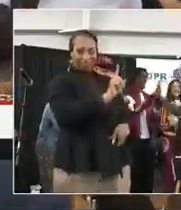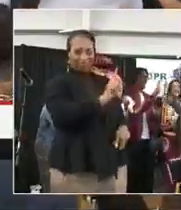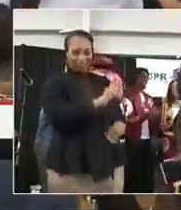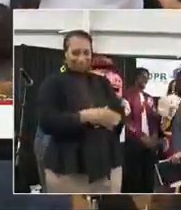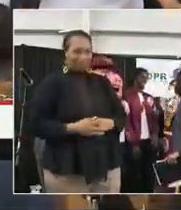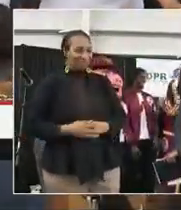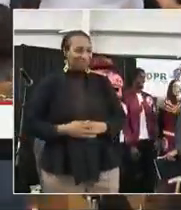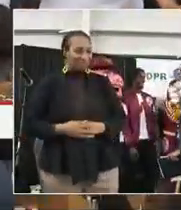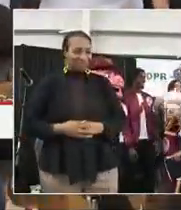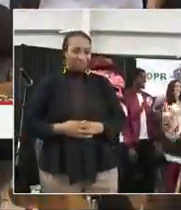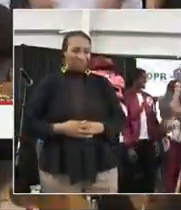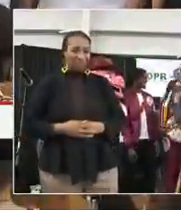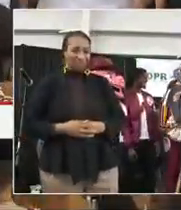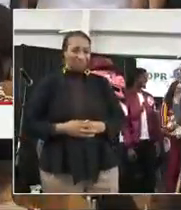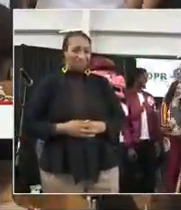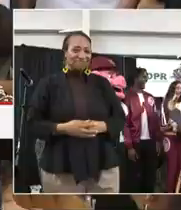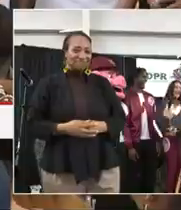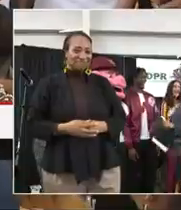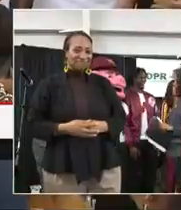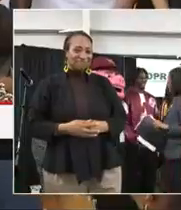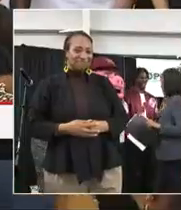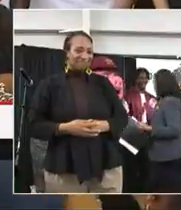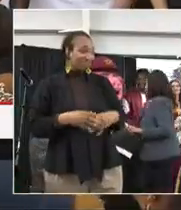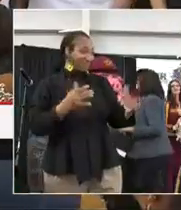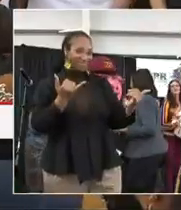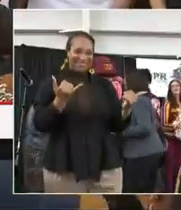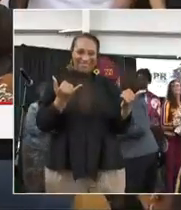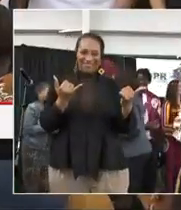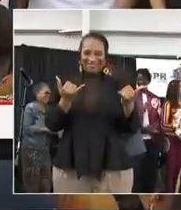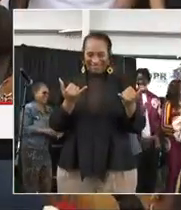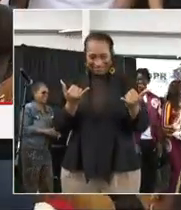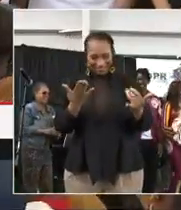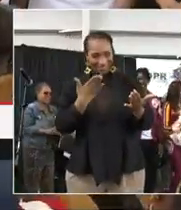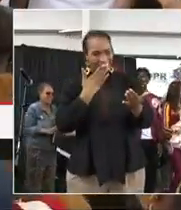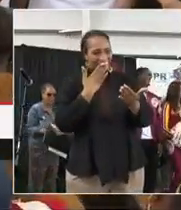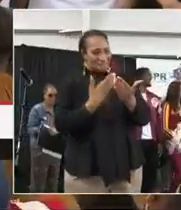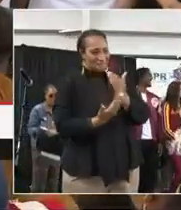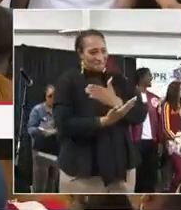Good morning, y'all. Now, this is what's interesting, Mayor